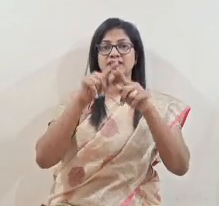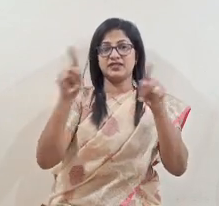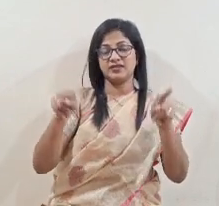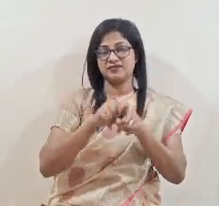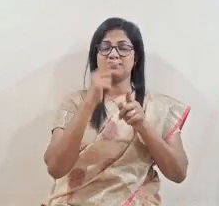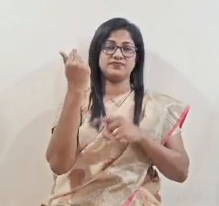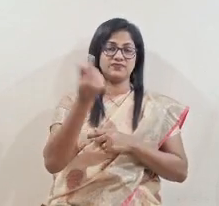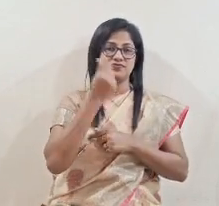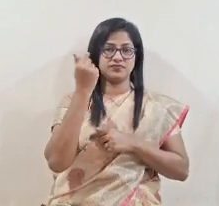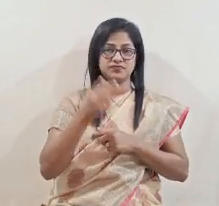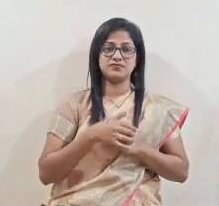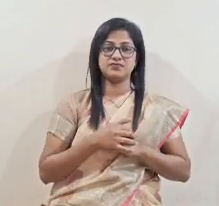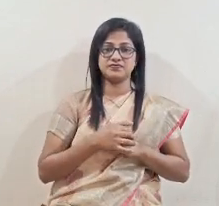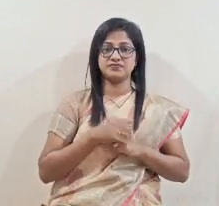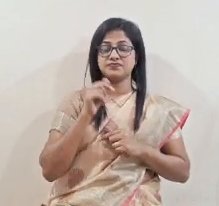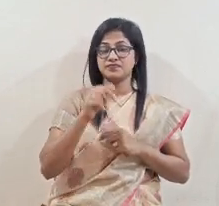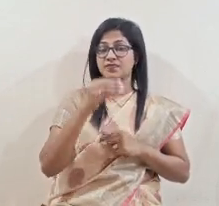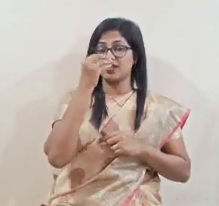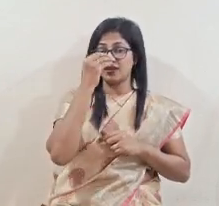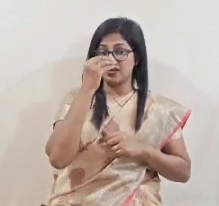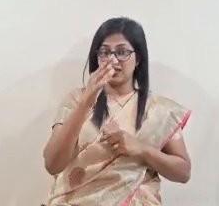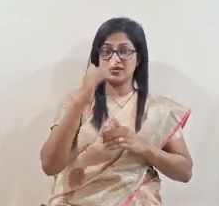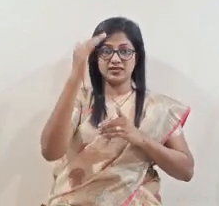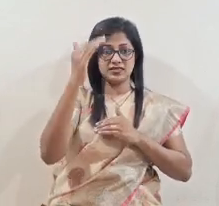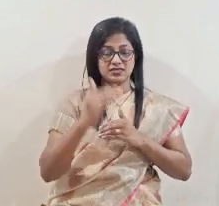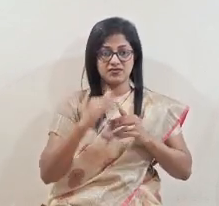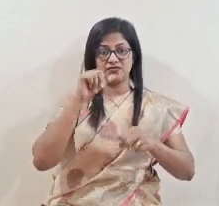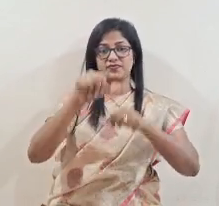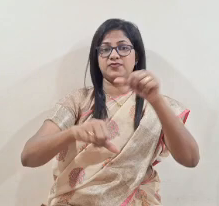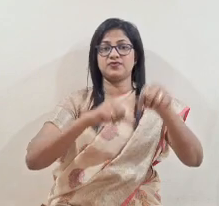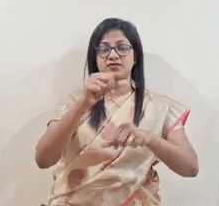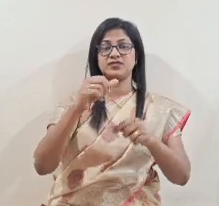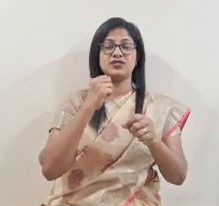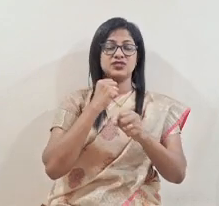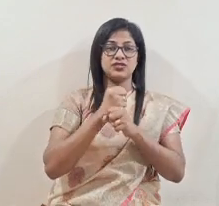also generated. That's all. Thank you.